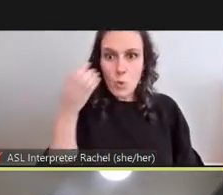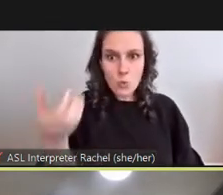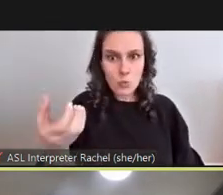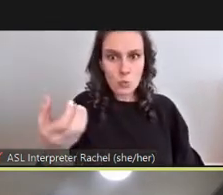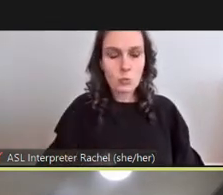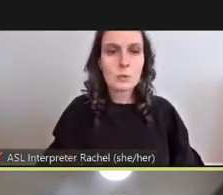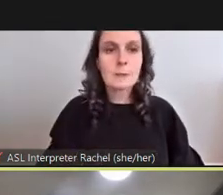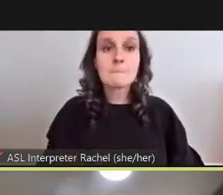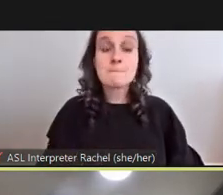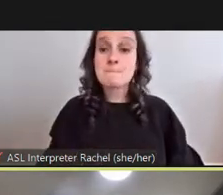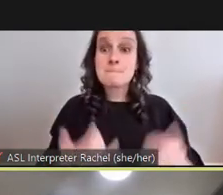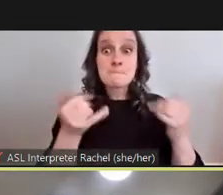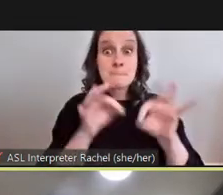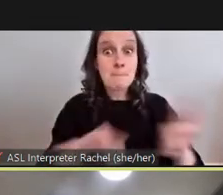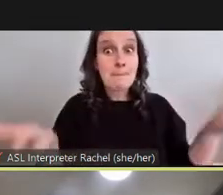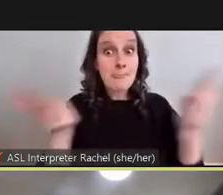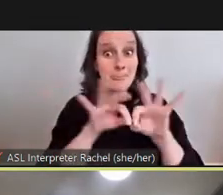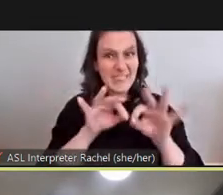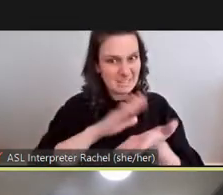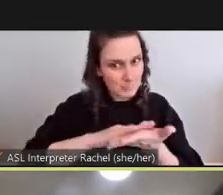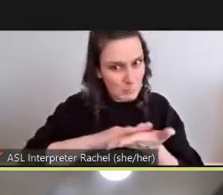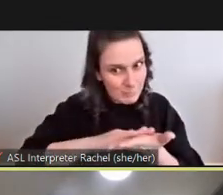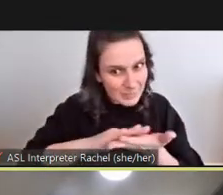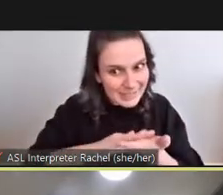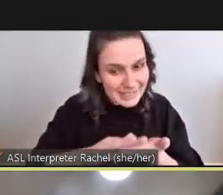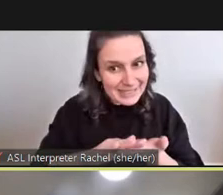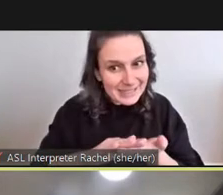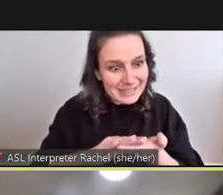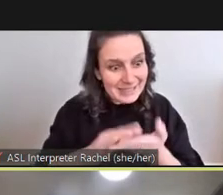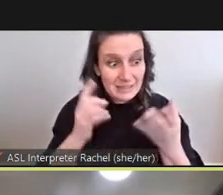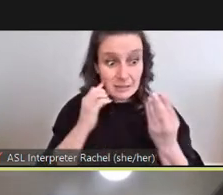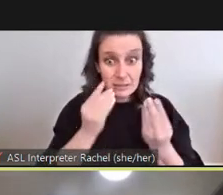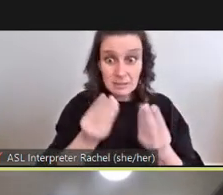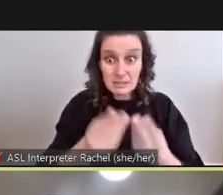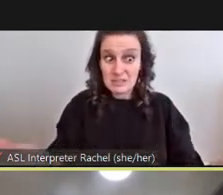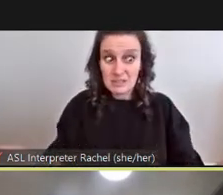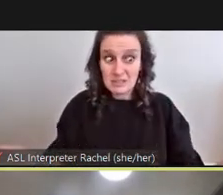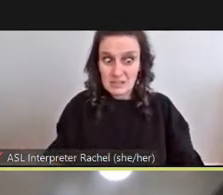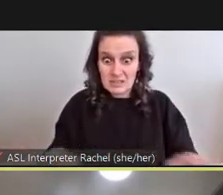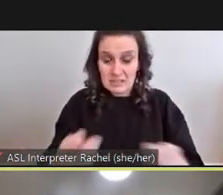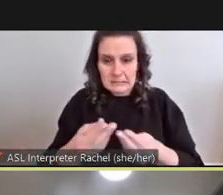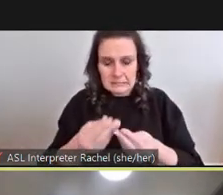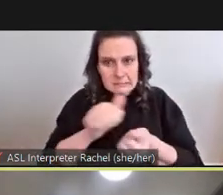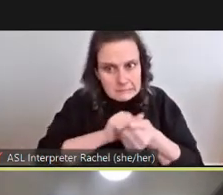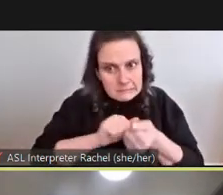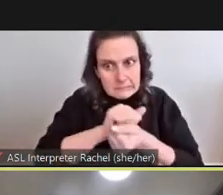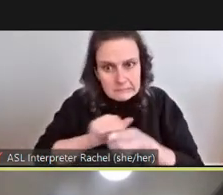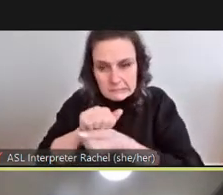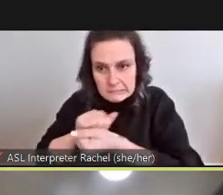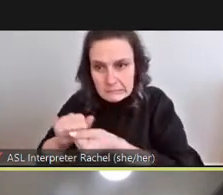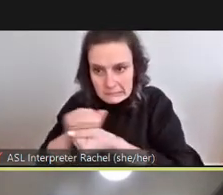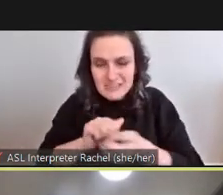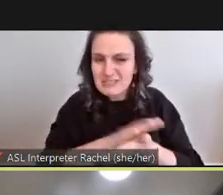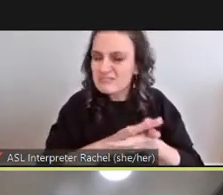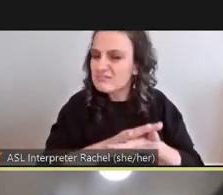nowadays, important, it's a hygienic solution. Everyone brings his own headphones.